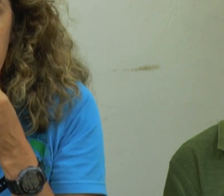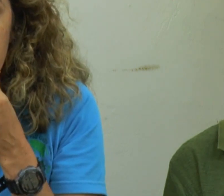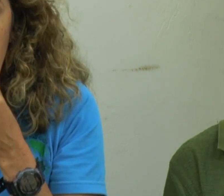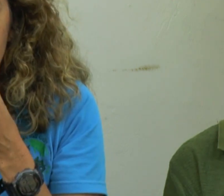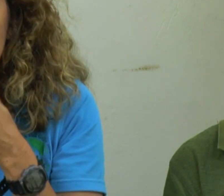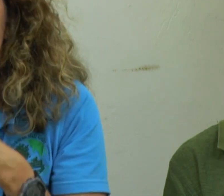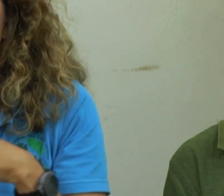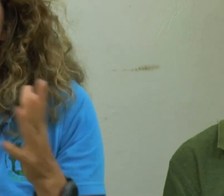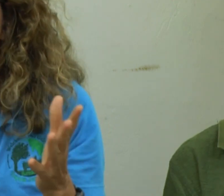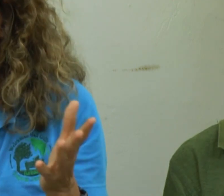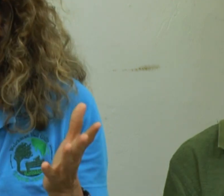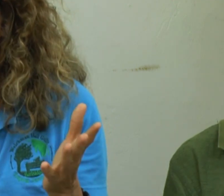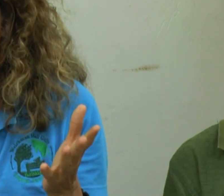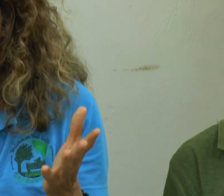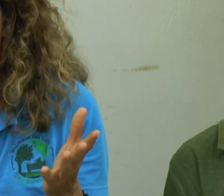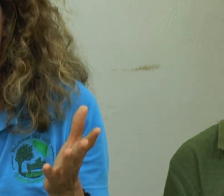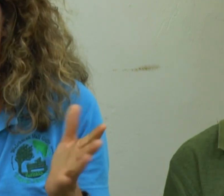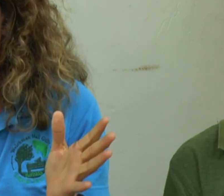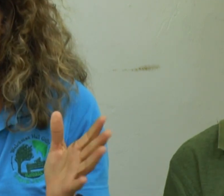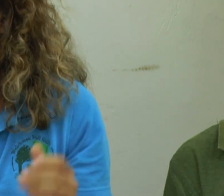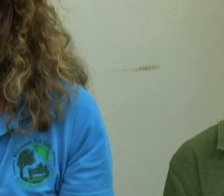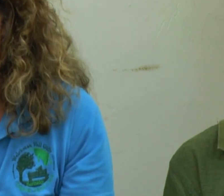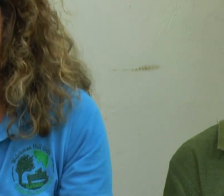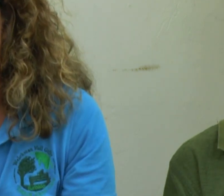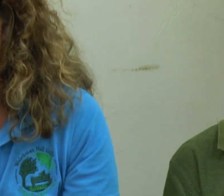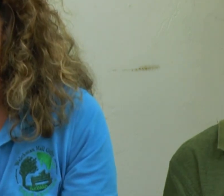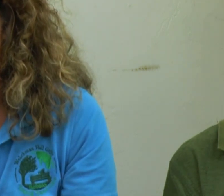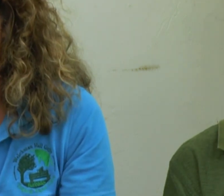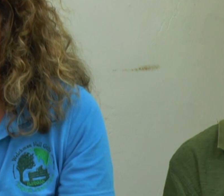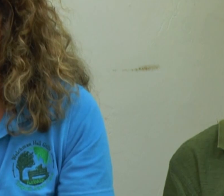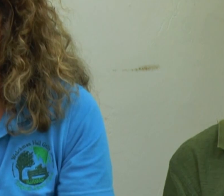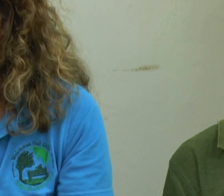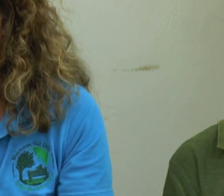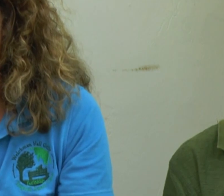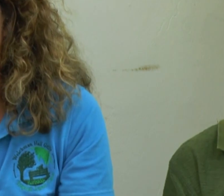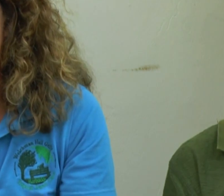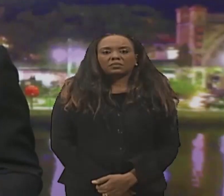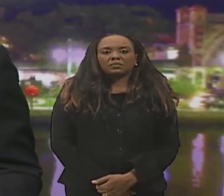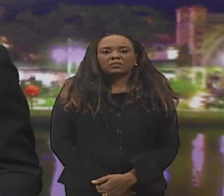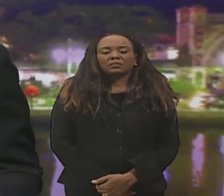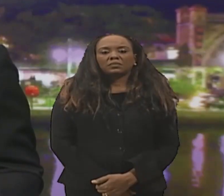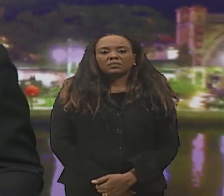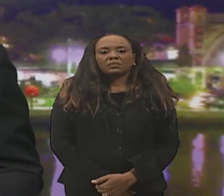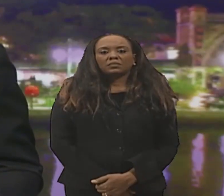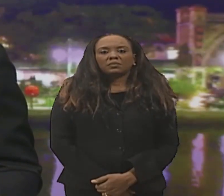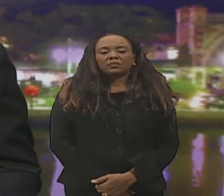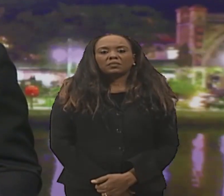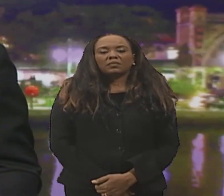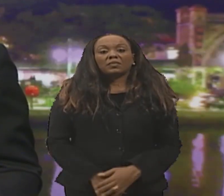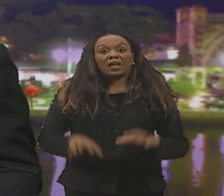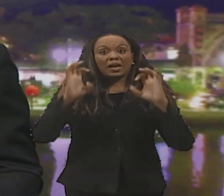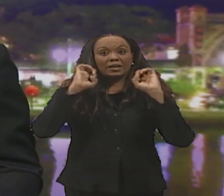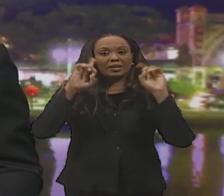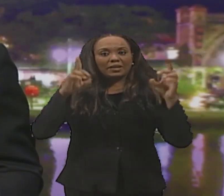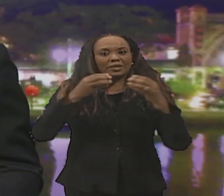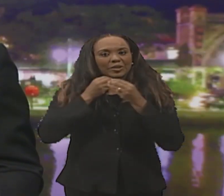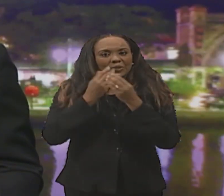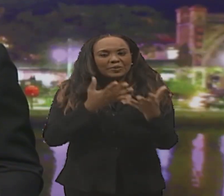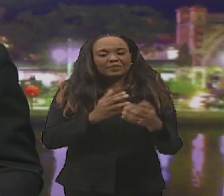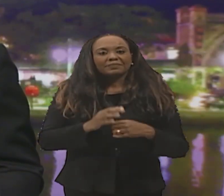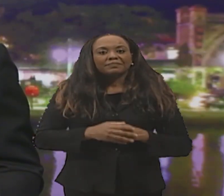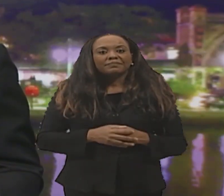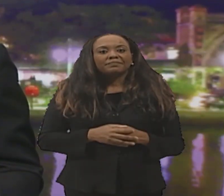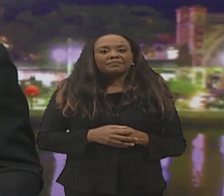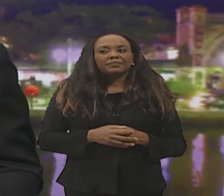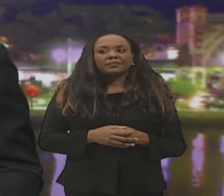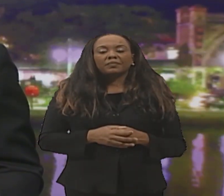of see the other side of monkeys, and it is part of our tourism product. Education news now. An abandoned block